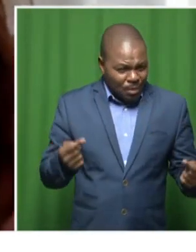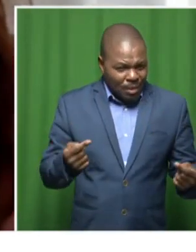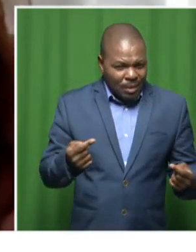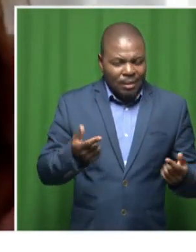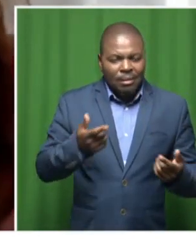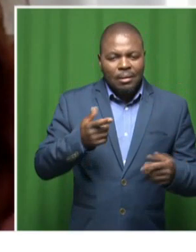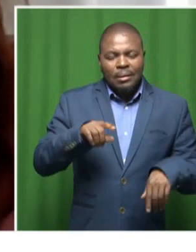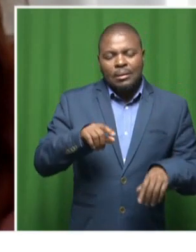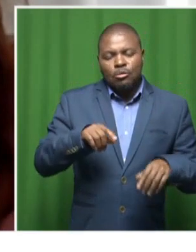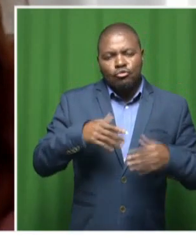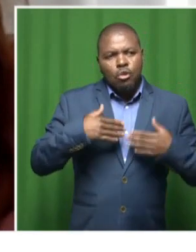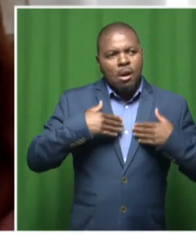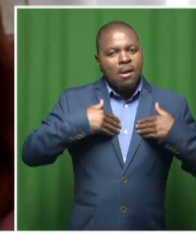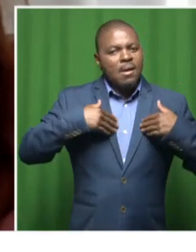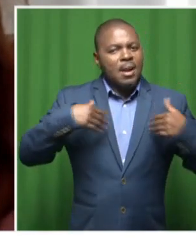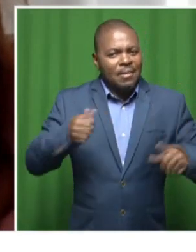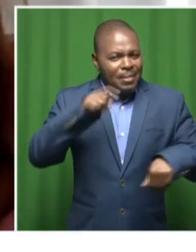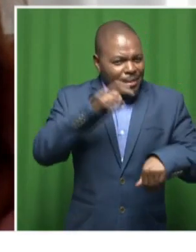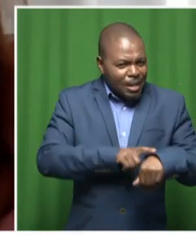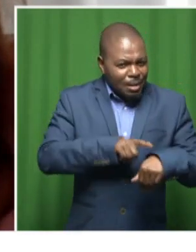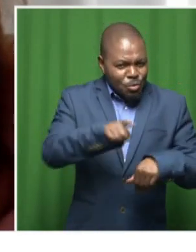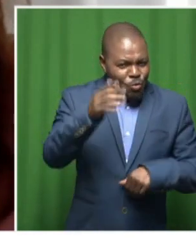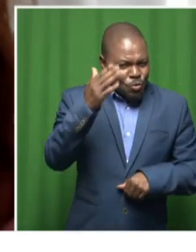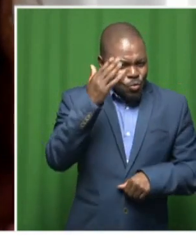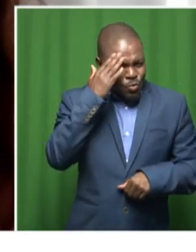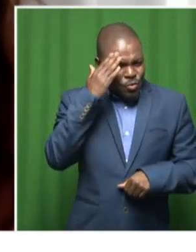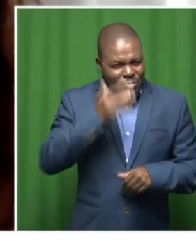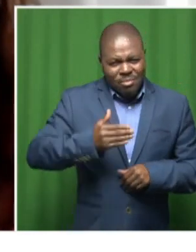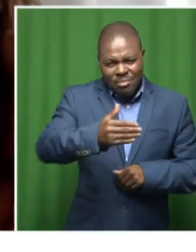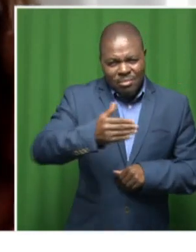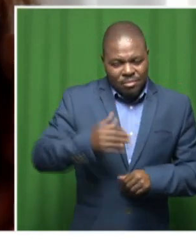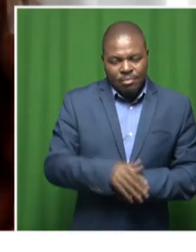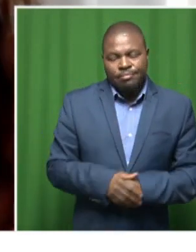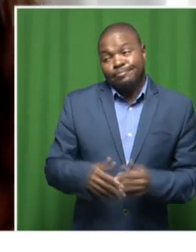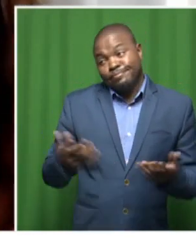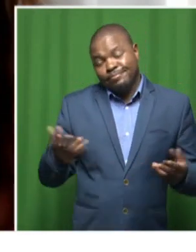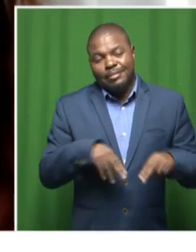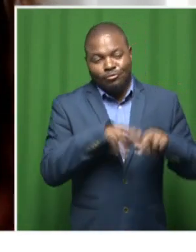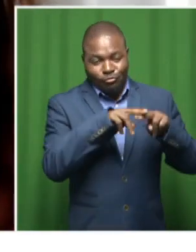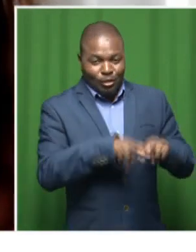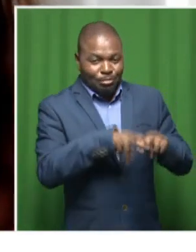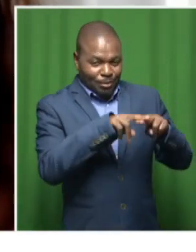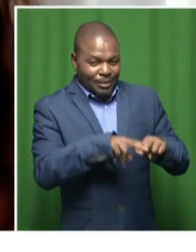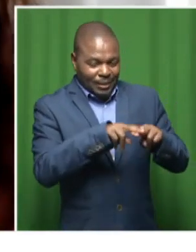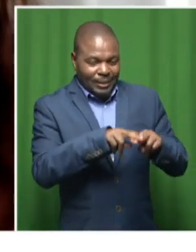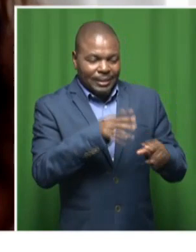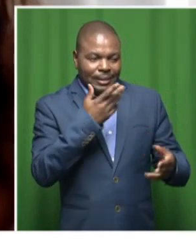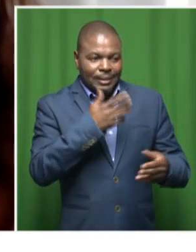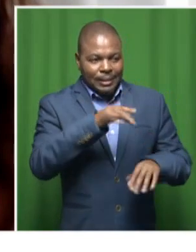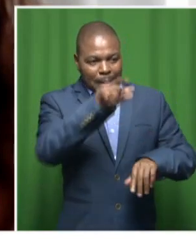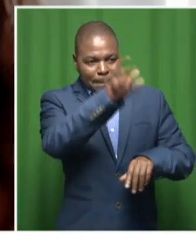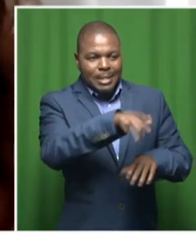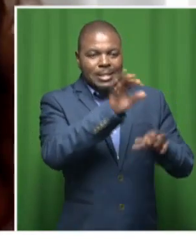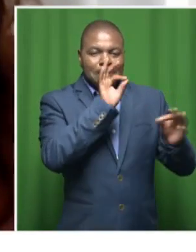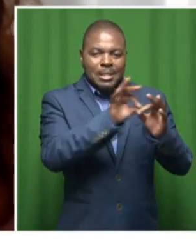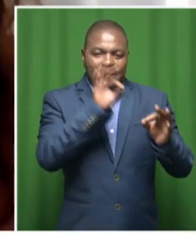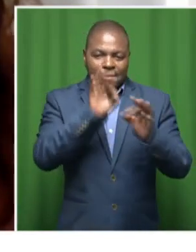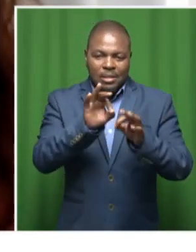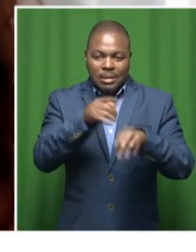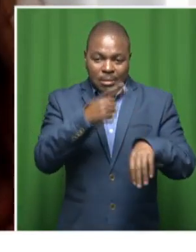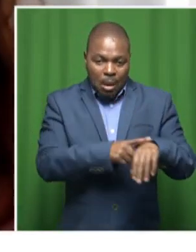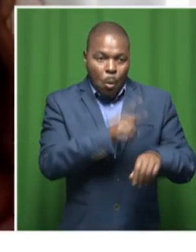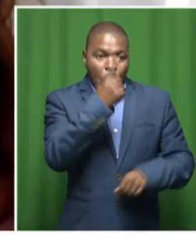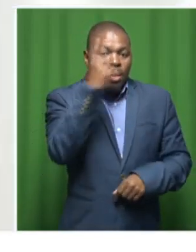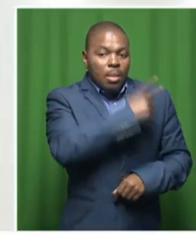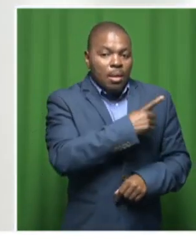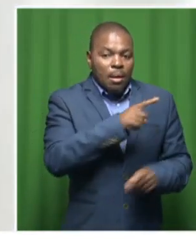different recovery times that you see? So it really just depends. It's so patient specific, and it can literally range from 1 day if you're